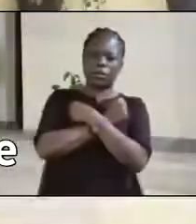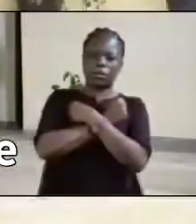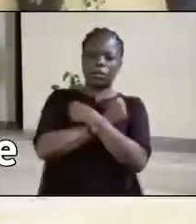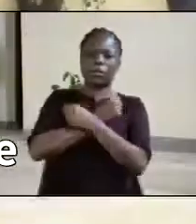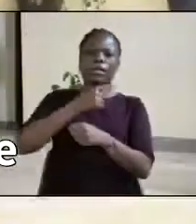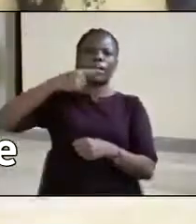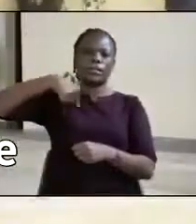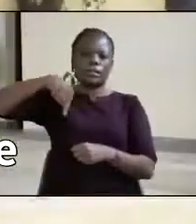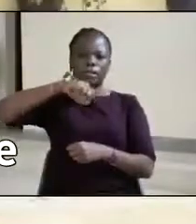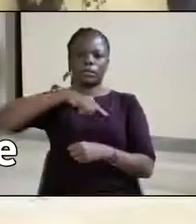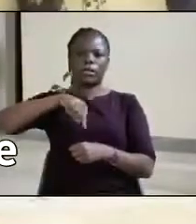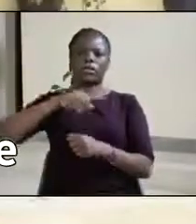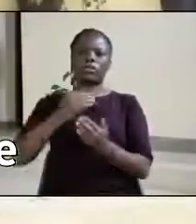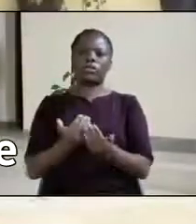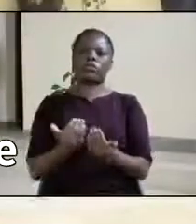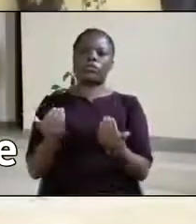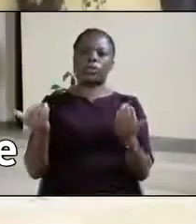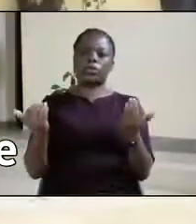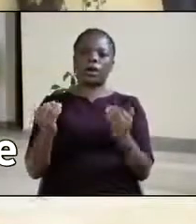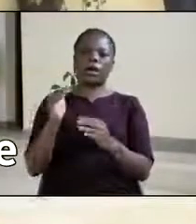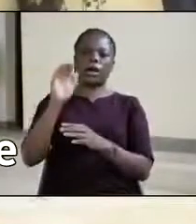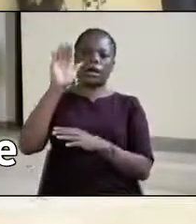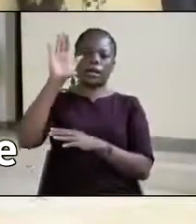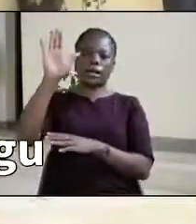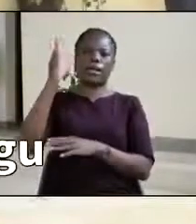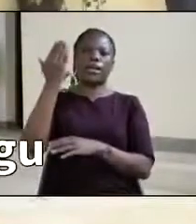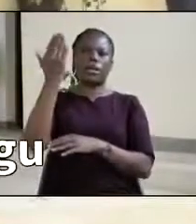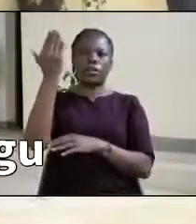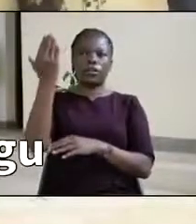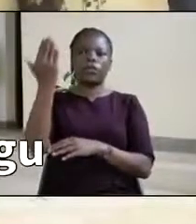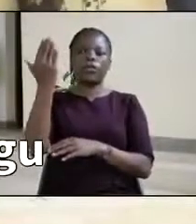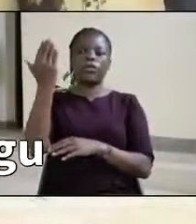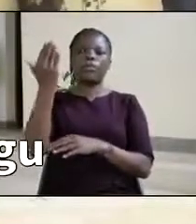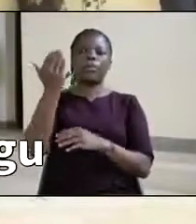Yupendo tu watoto wake.